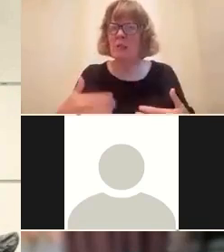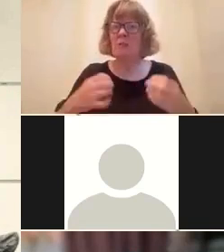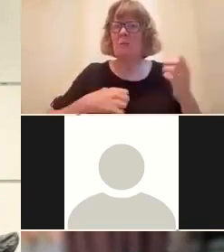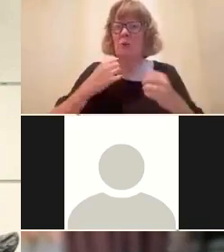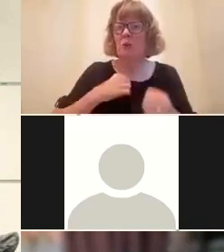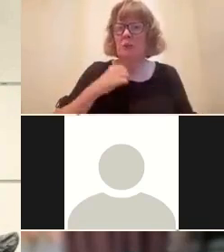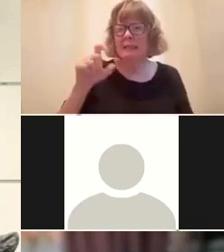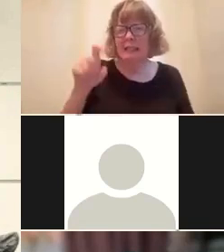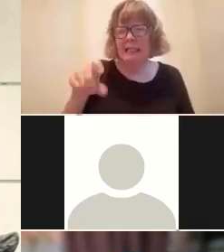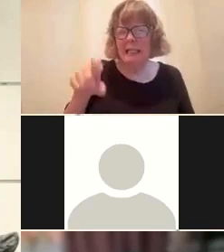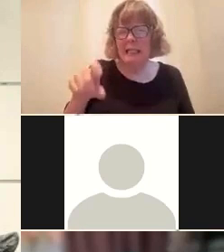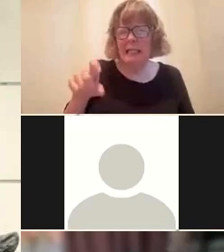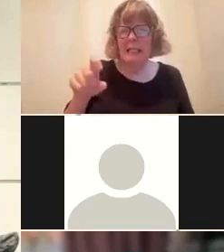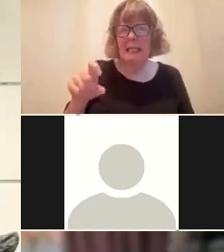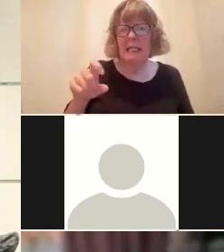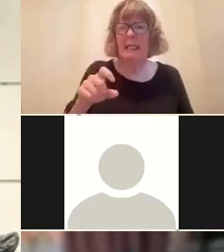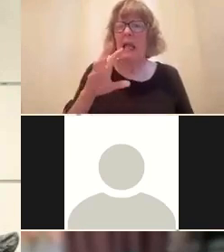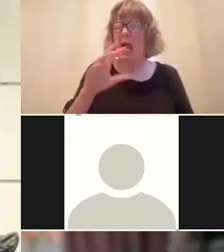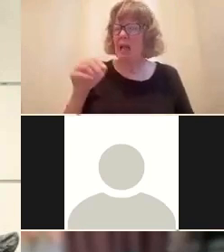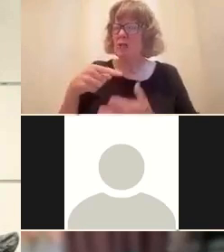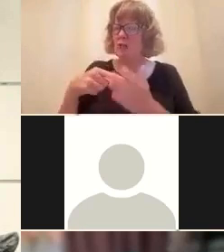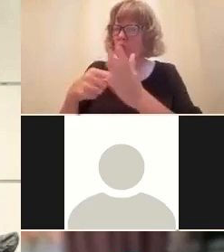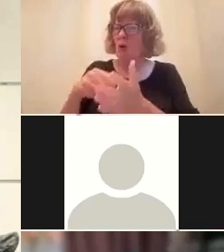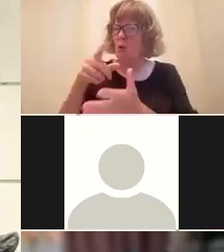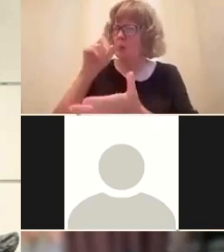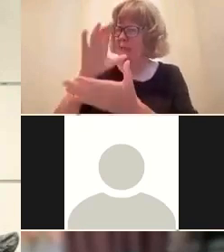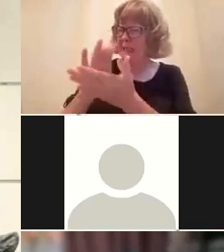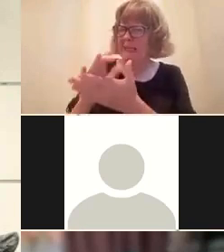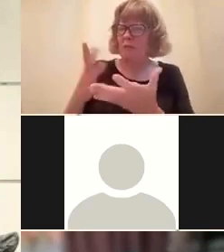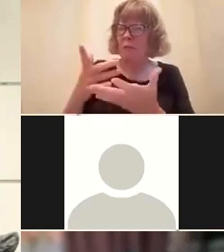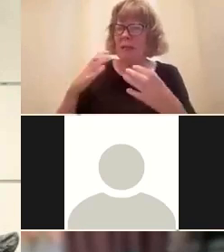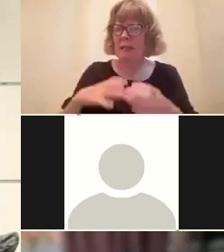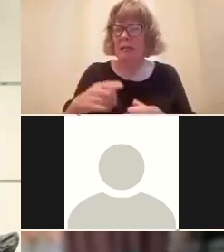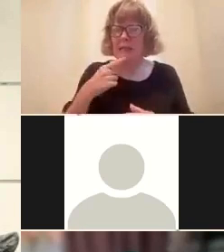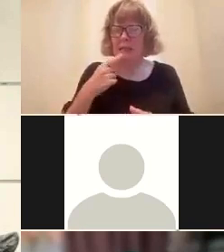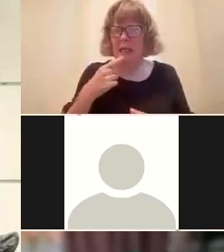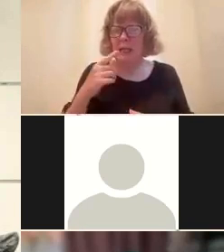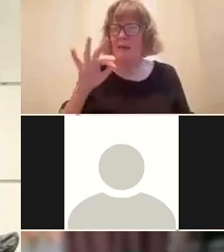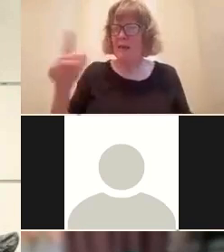convey belief in what the client is saying, address